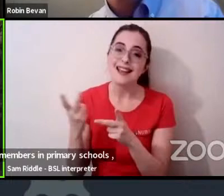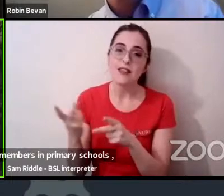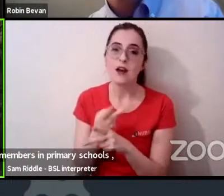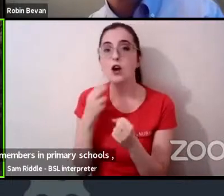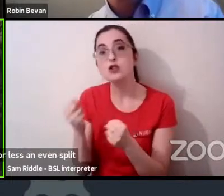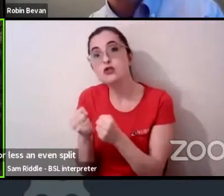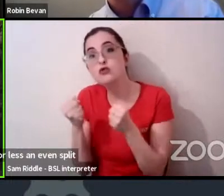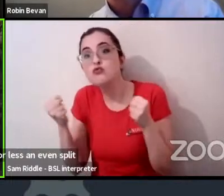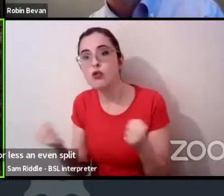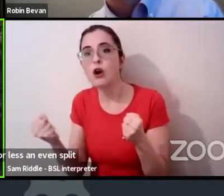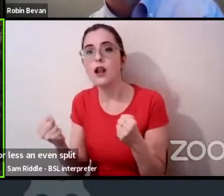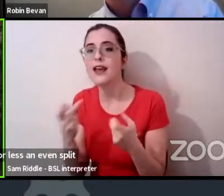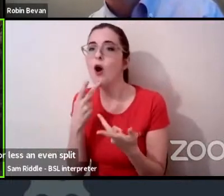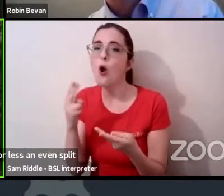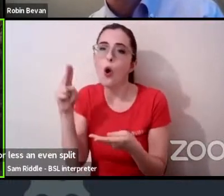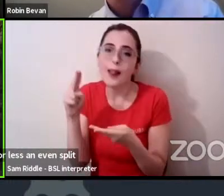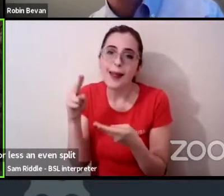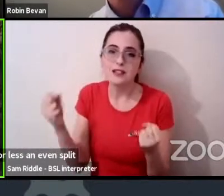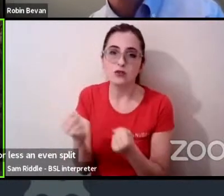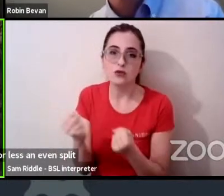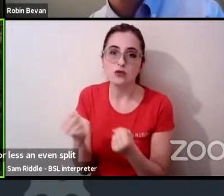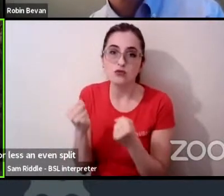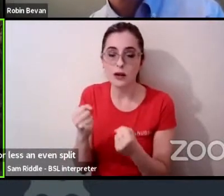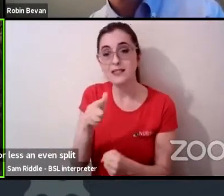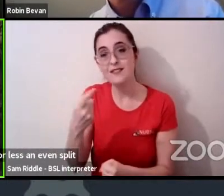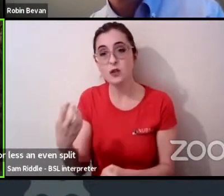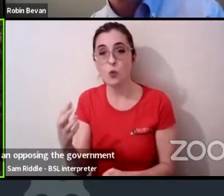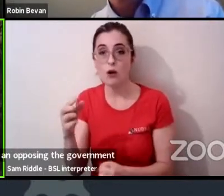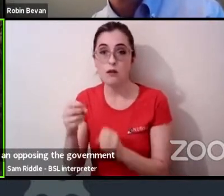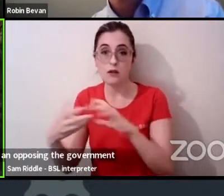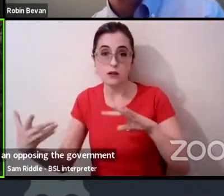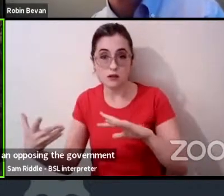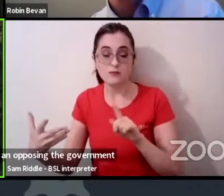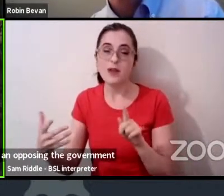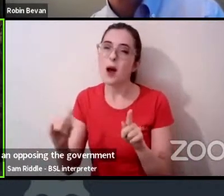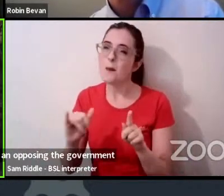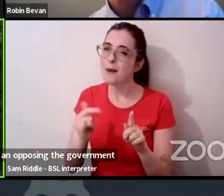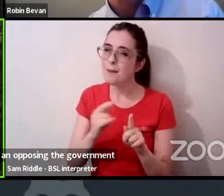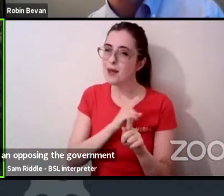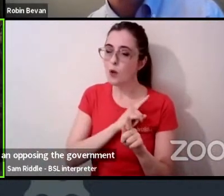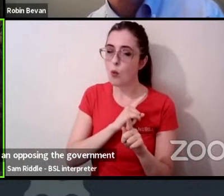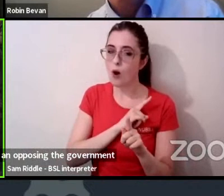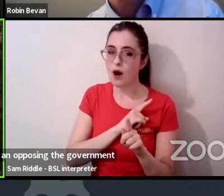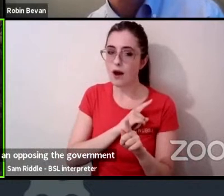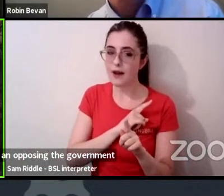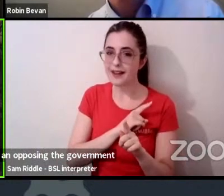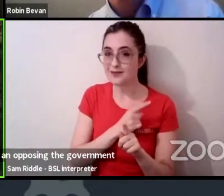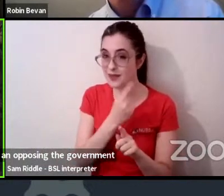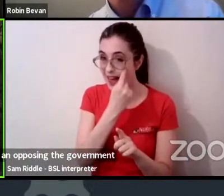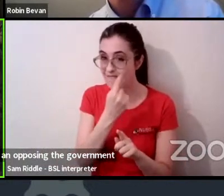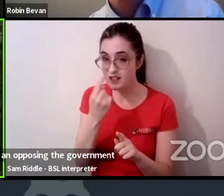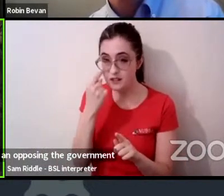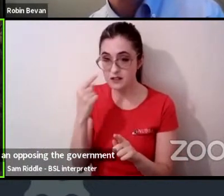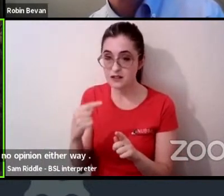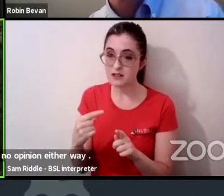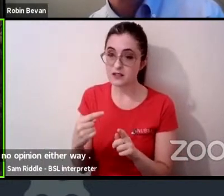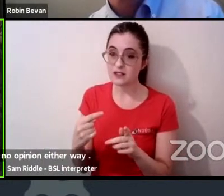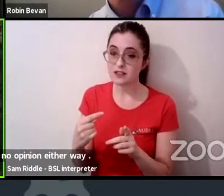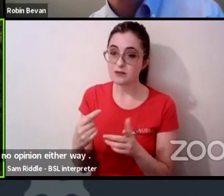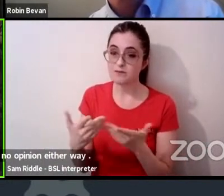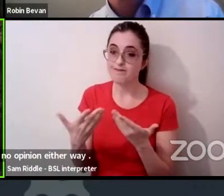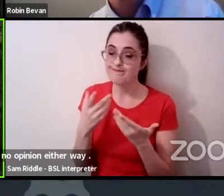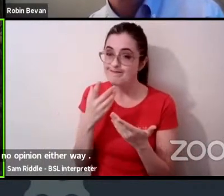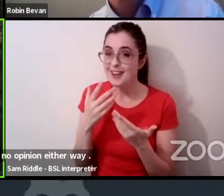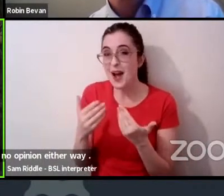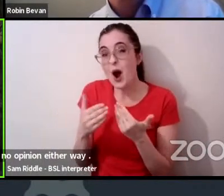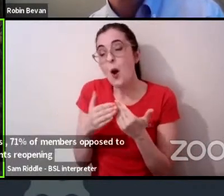or less strongly, but 71% opposed. That maybe reflects the fact that there is some evidence of greater potential